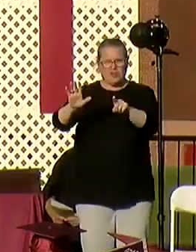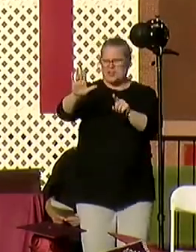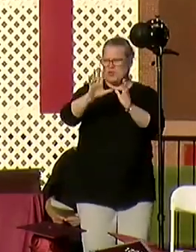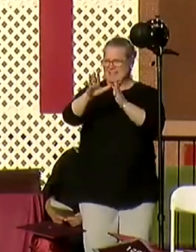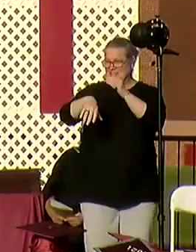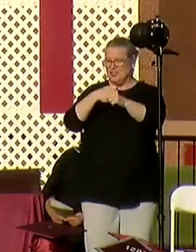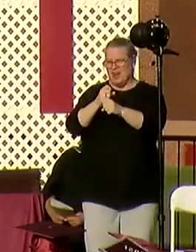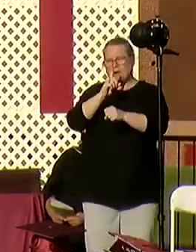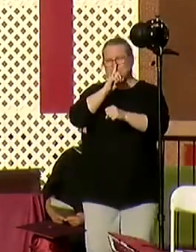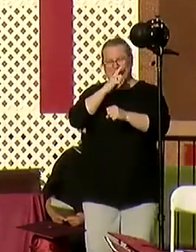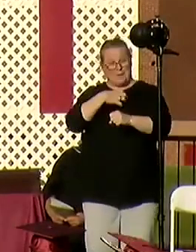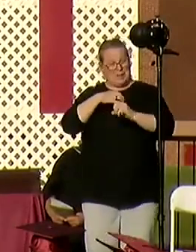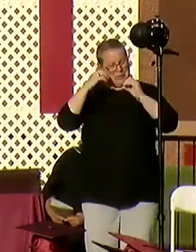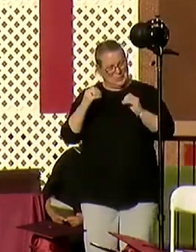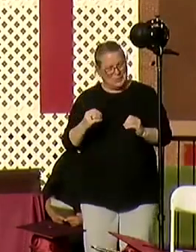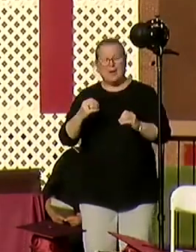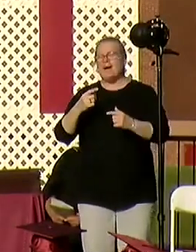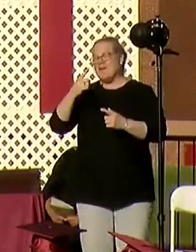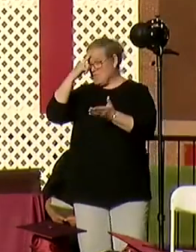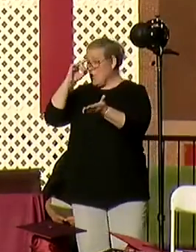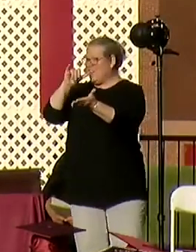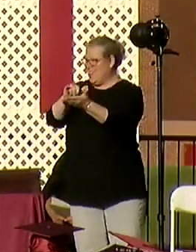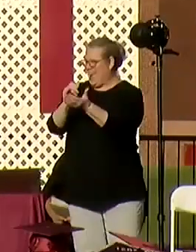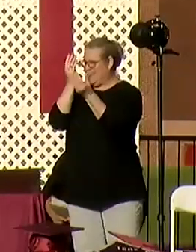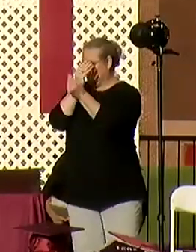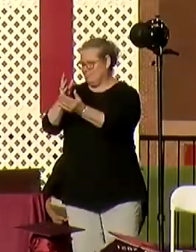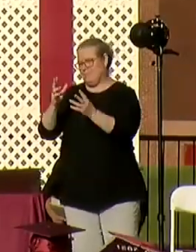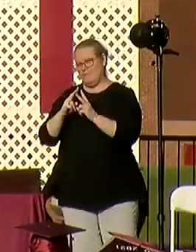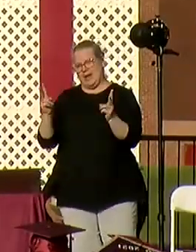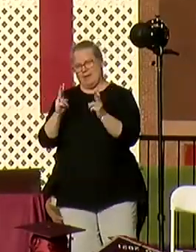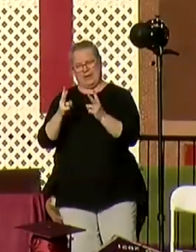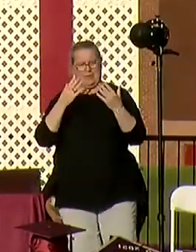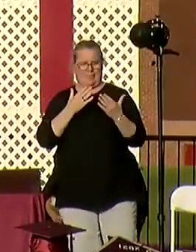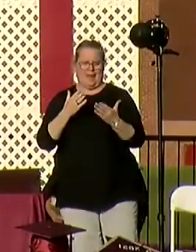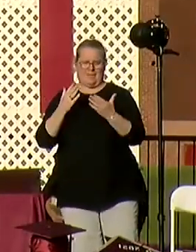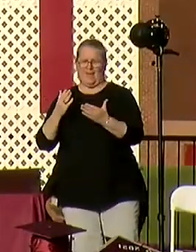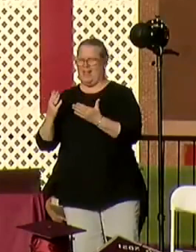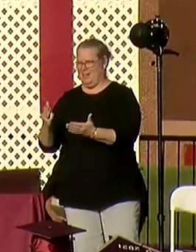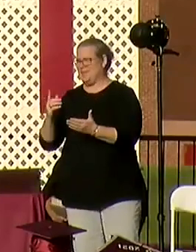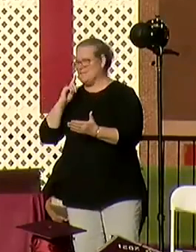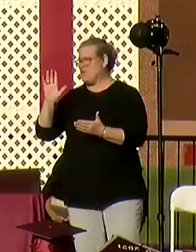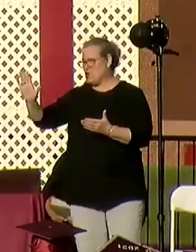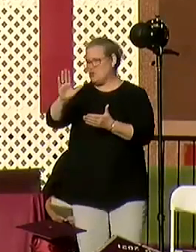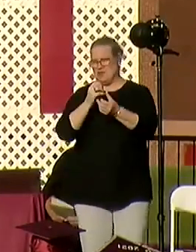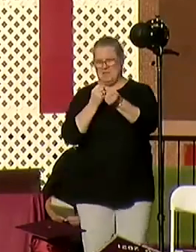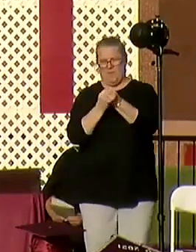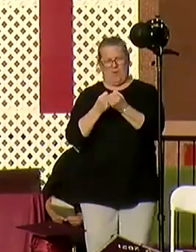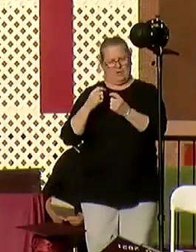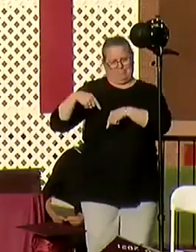that, from the bottom of my heart, I am eternally grateful and thankful for your support this